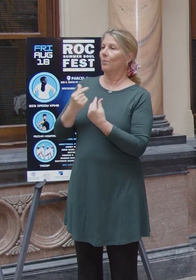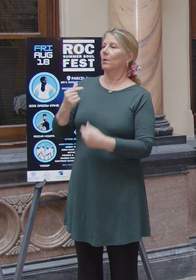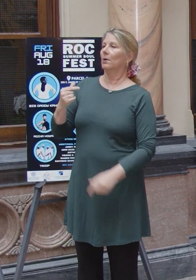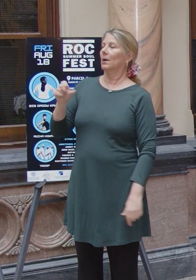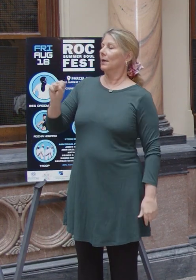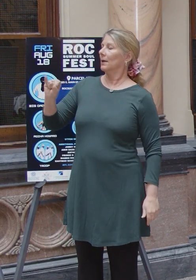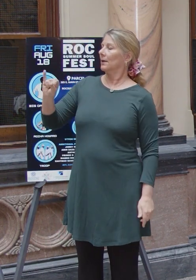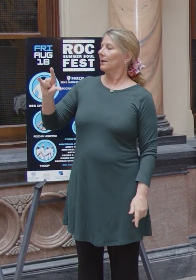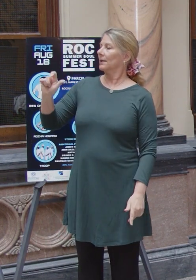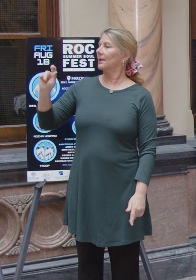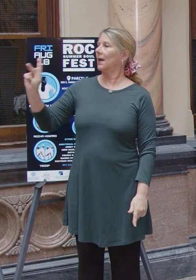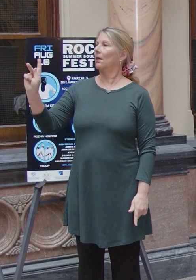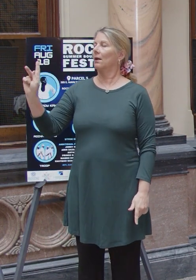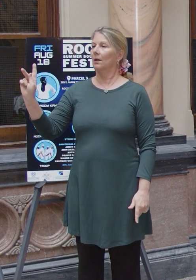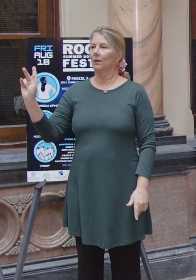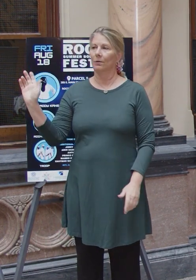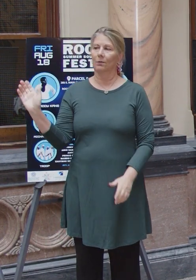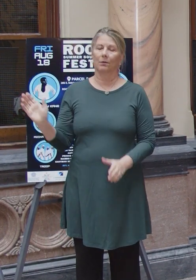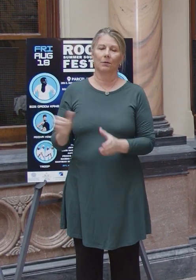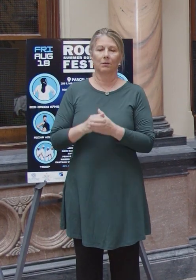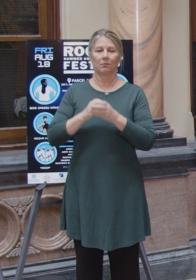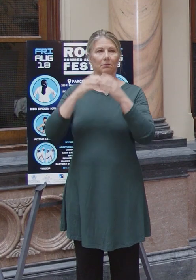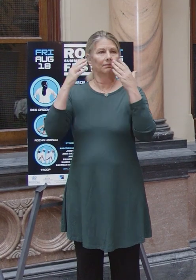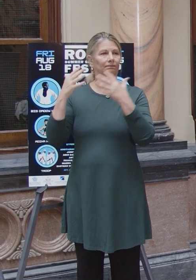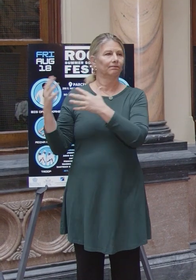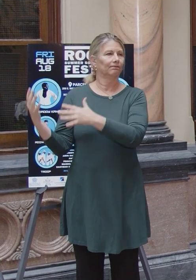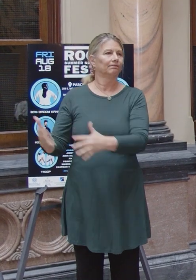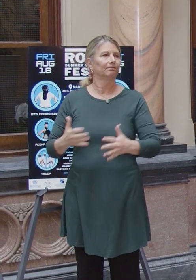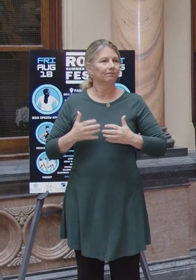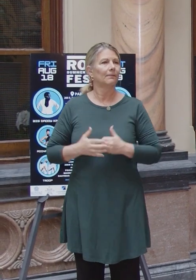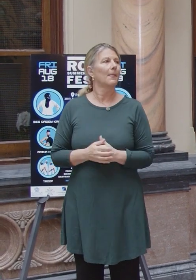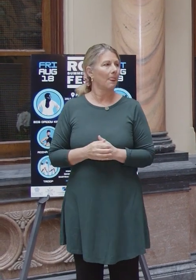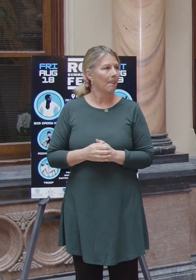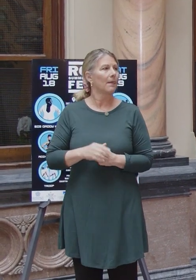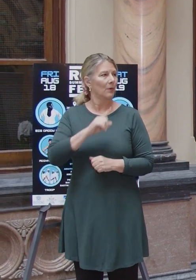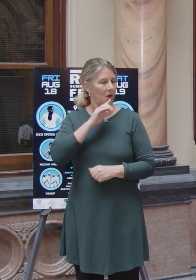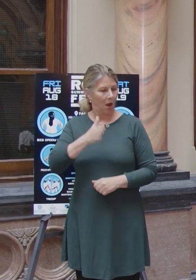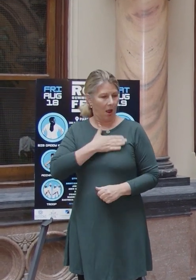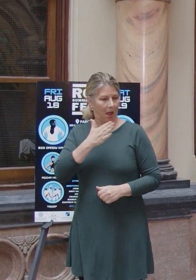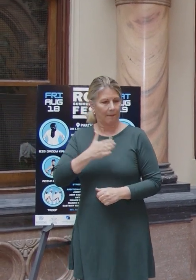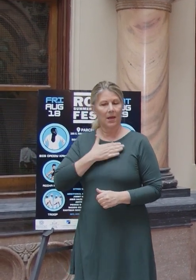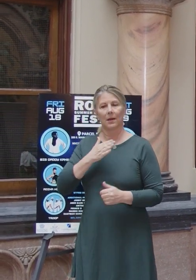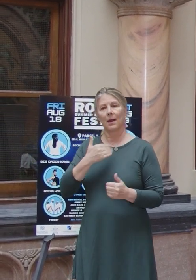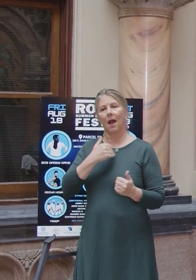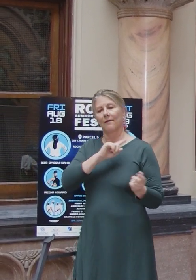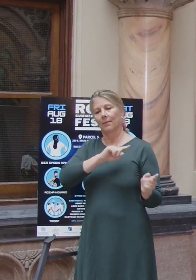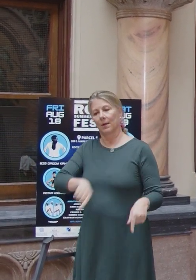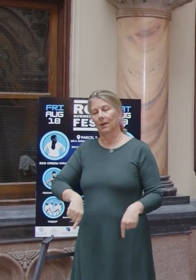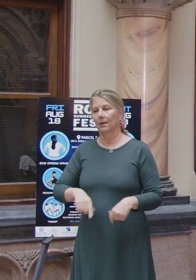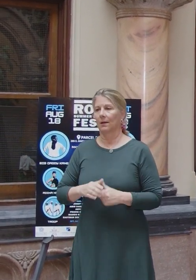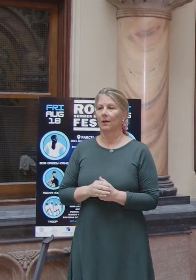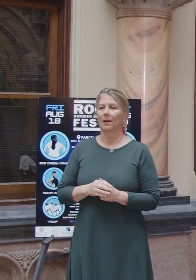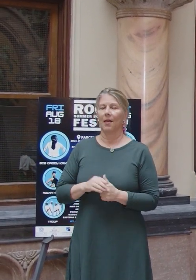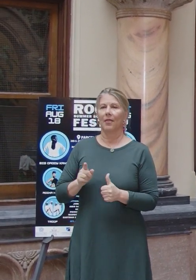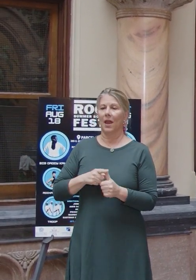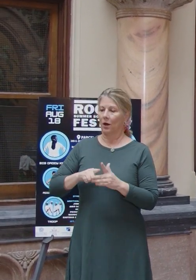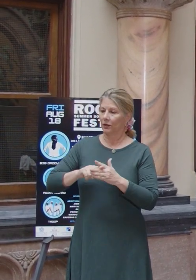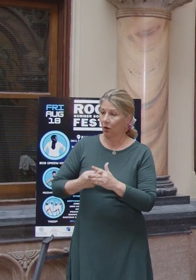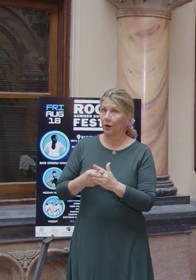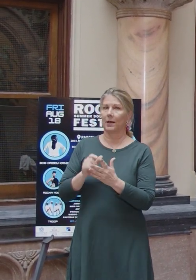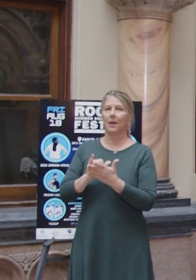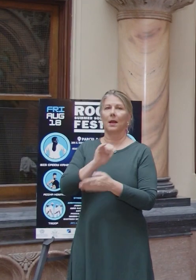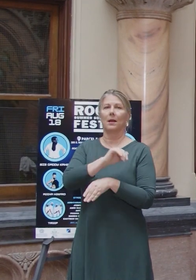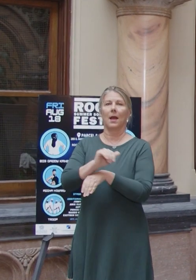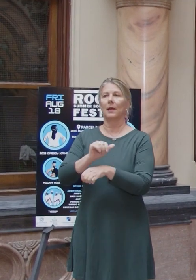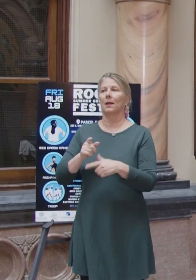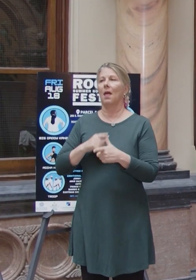year. So happy to have them coming out, and they're going to be followed up by, well, actually, they're headlining that night, and